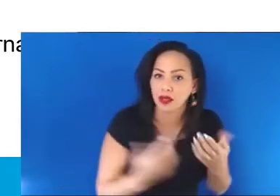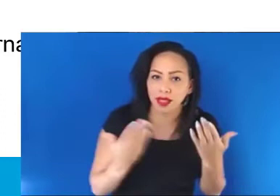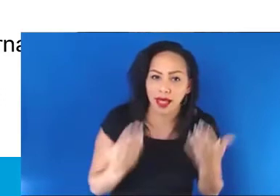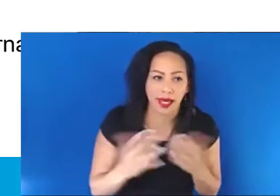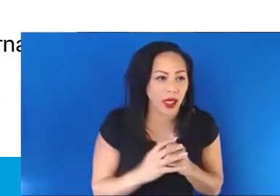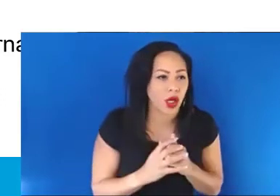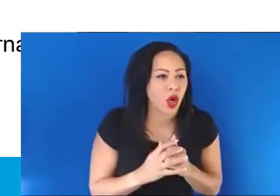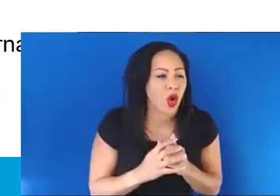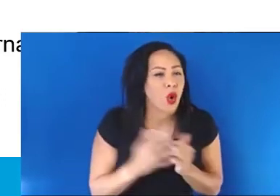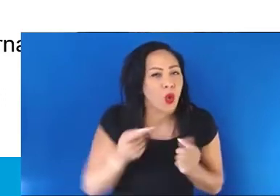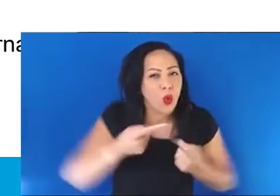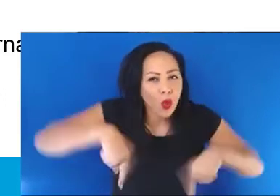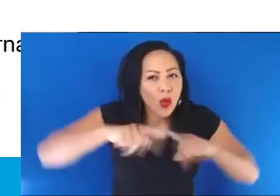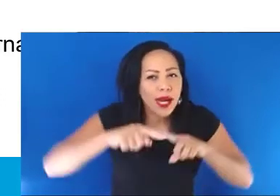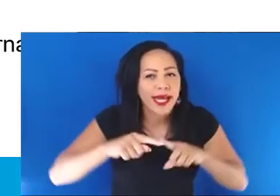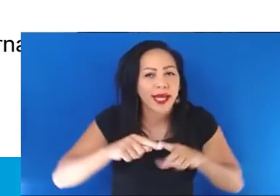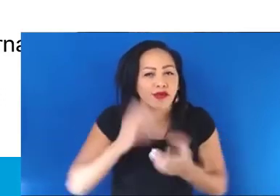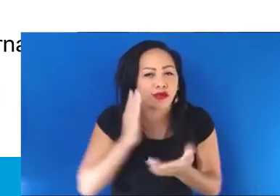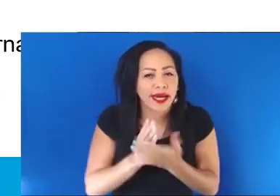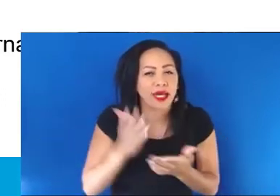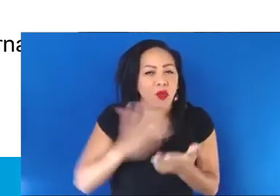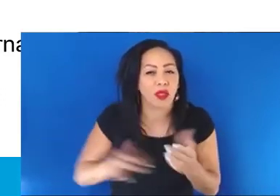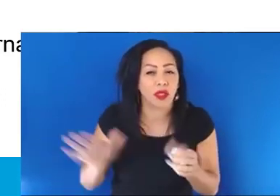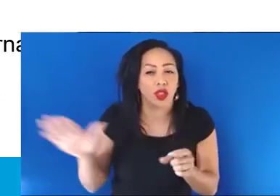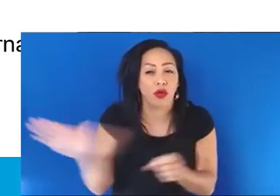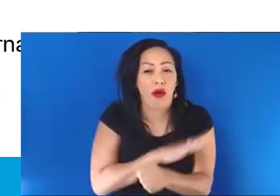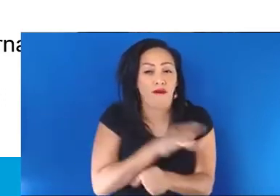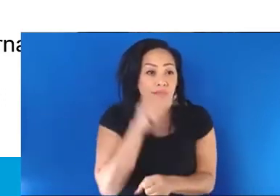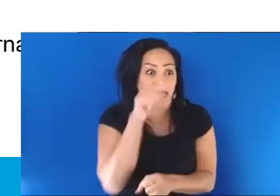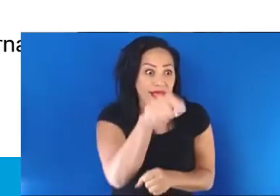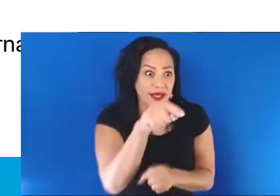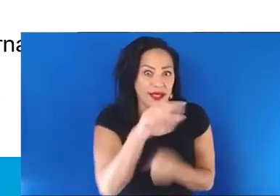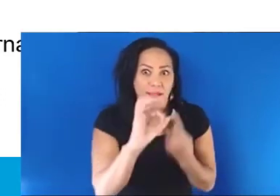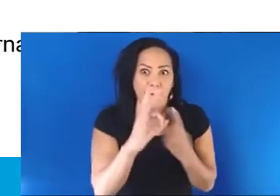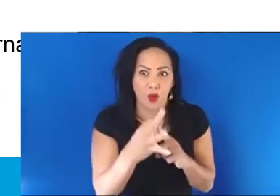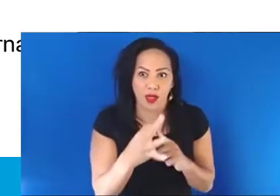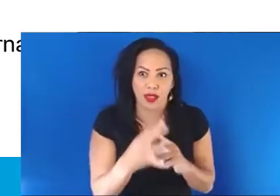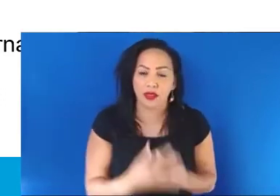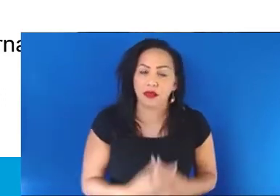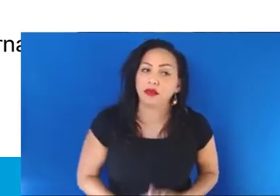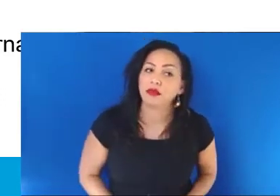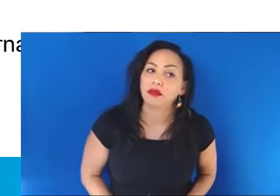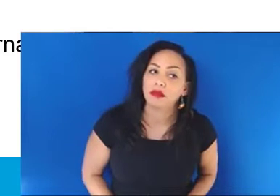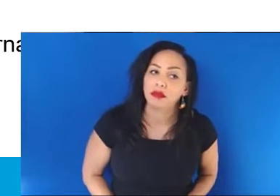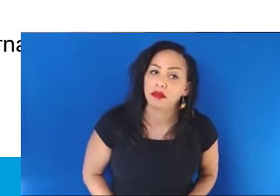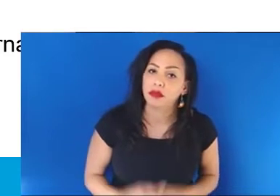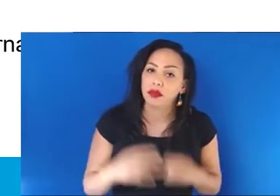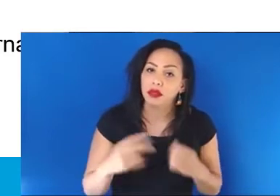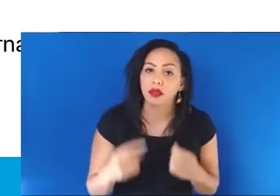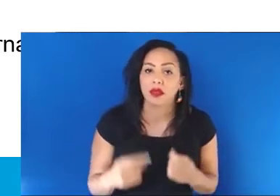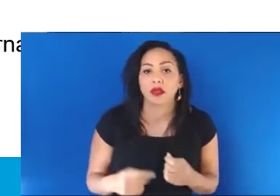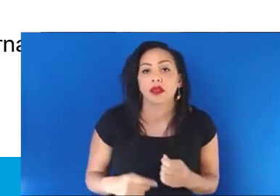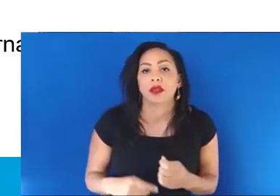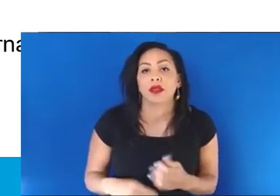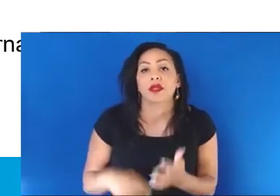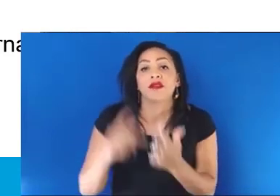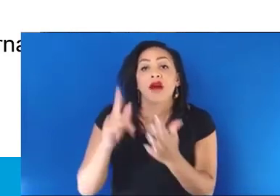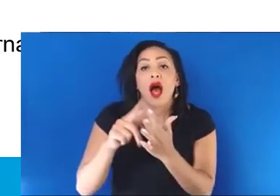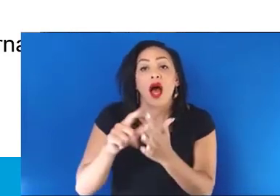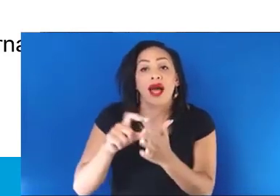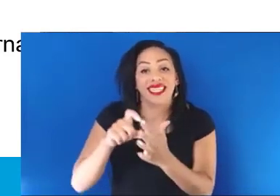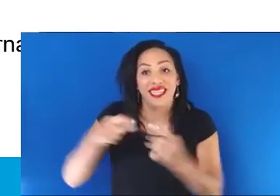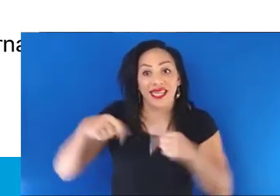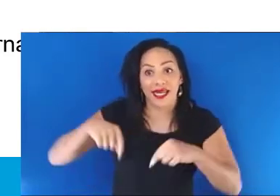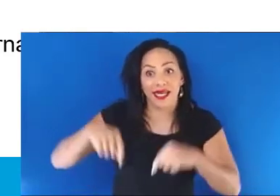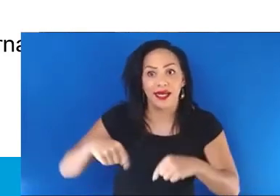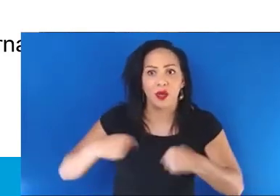I really wanted to touch on this point that as the International Institute for Environment and Development, we were aware